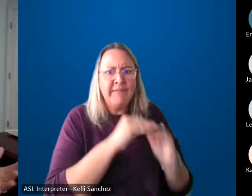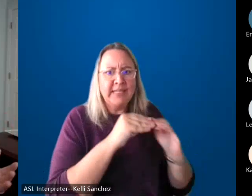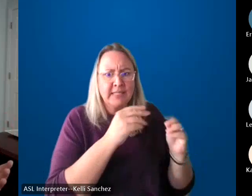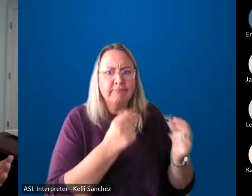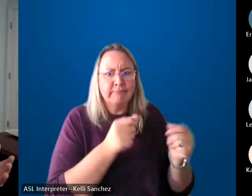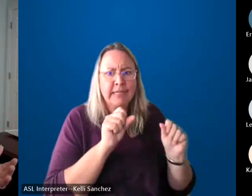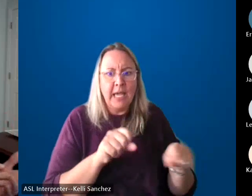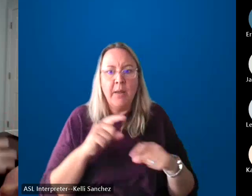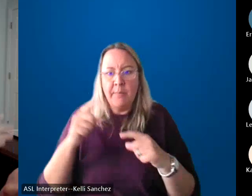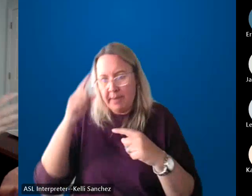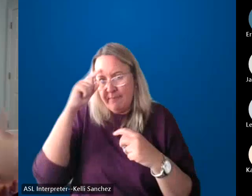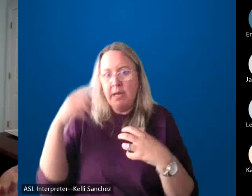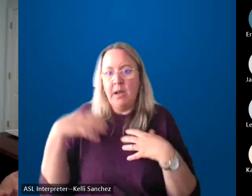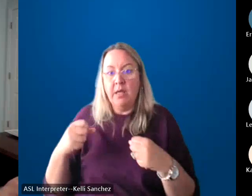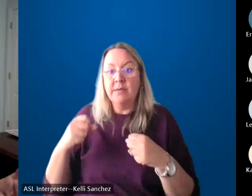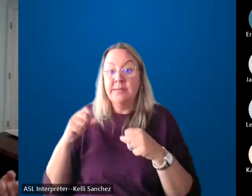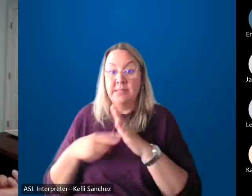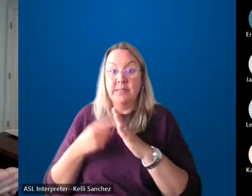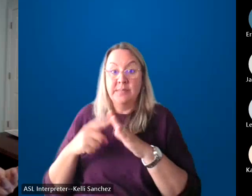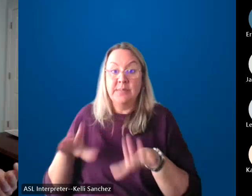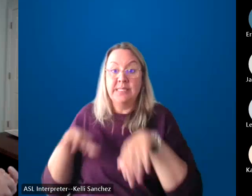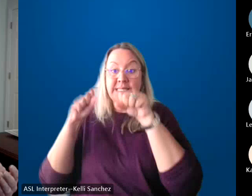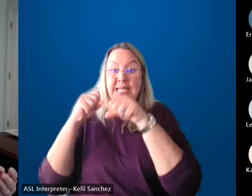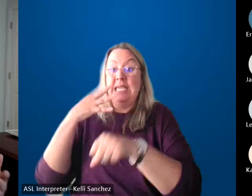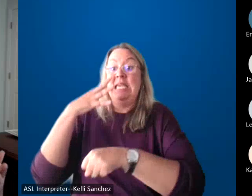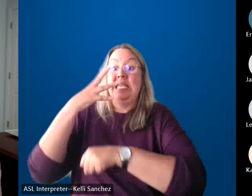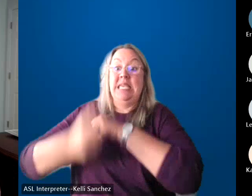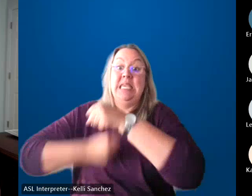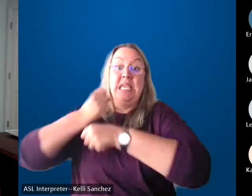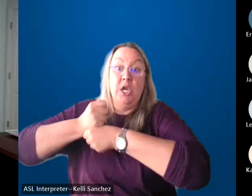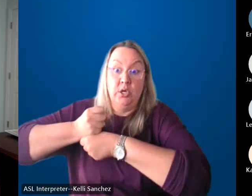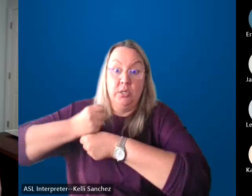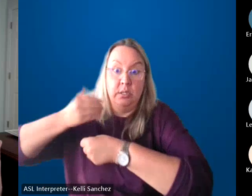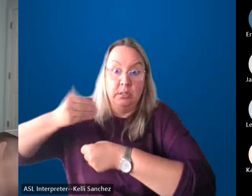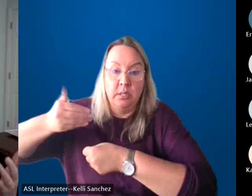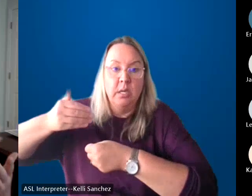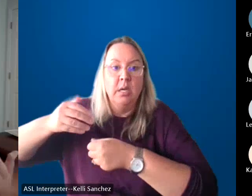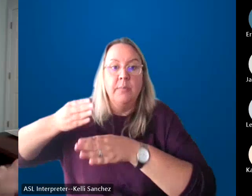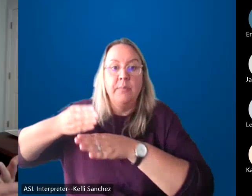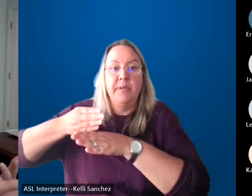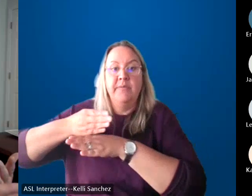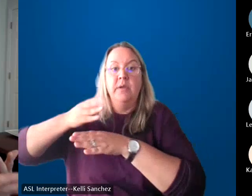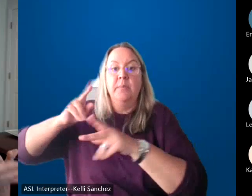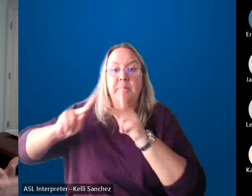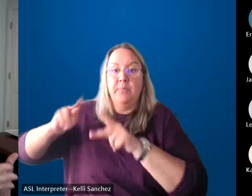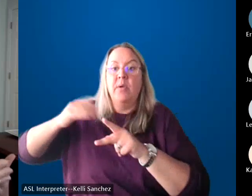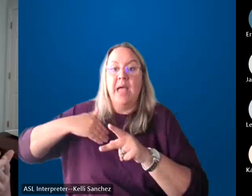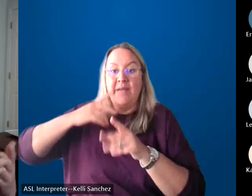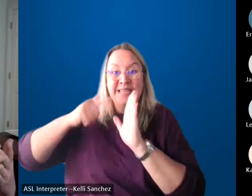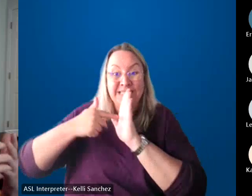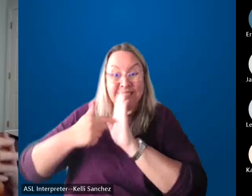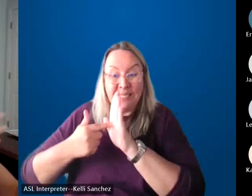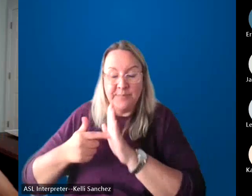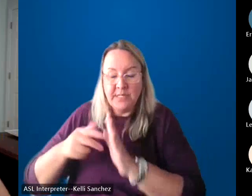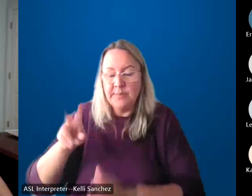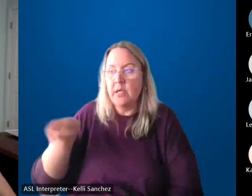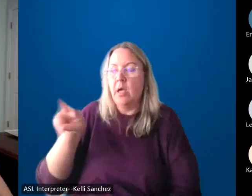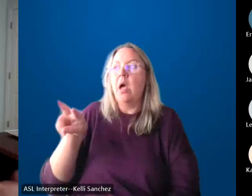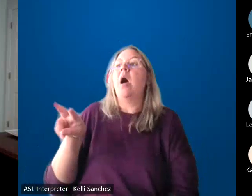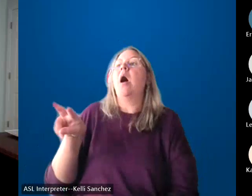right, sometimes it can take years before individuals even have symptoms that are like